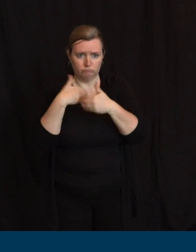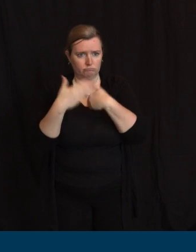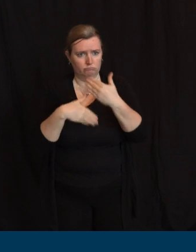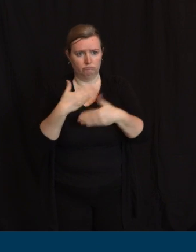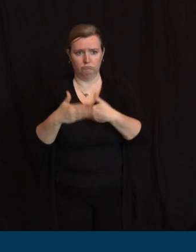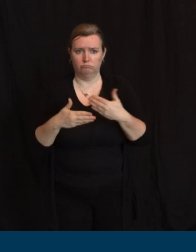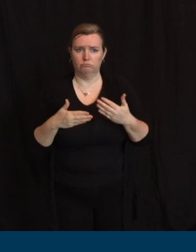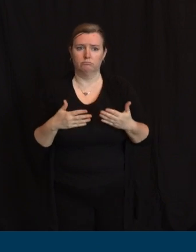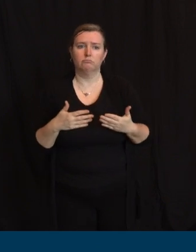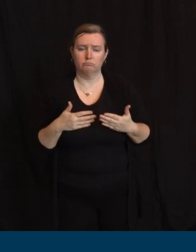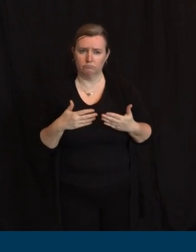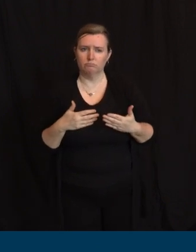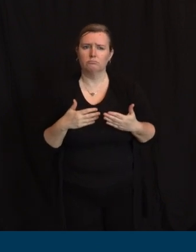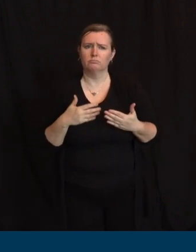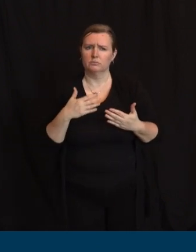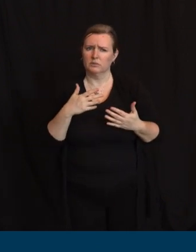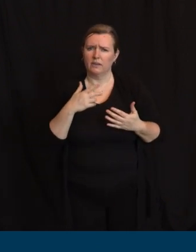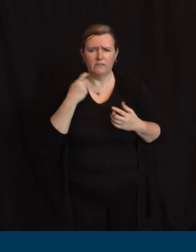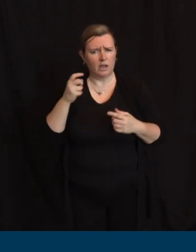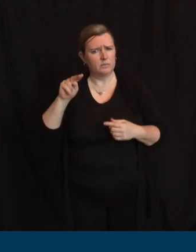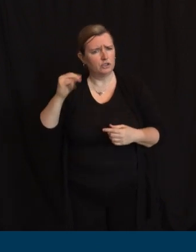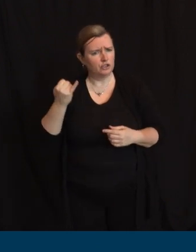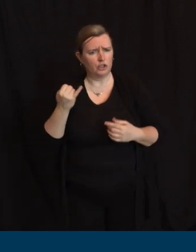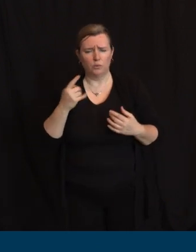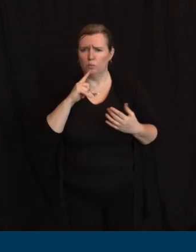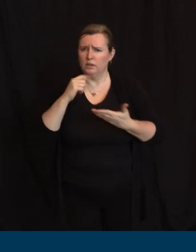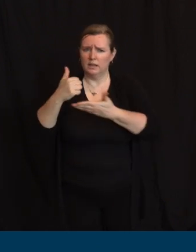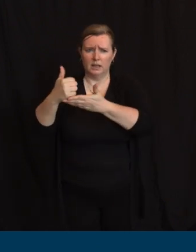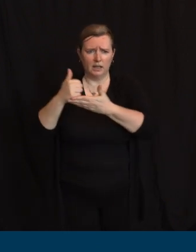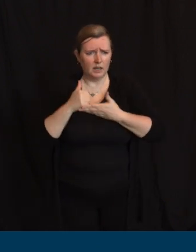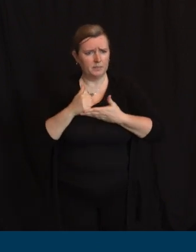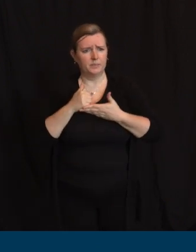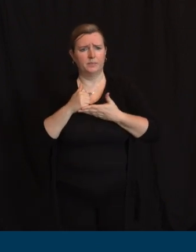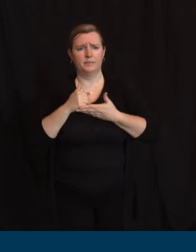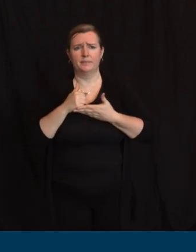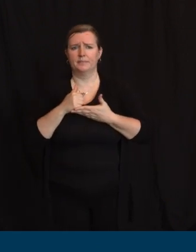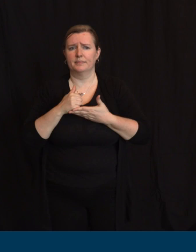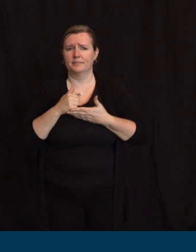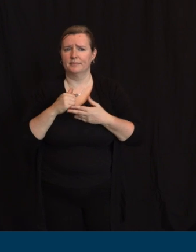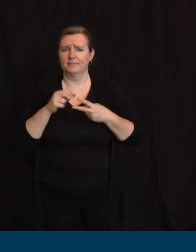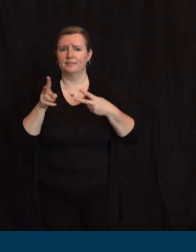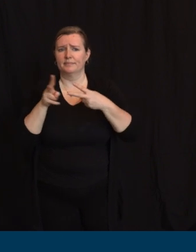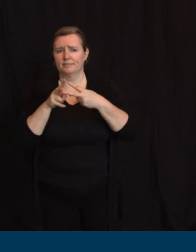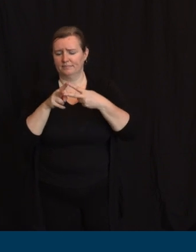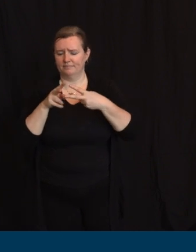Jerseyans standing up on our regard than Rich Besser and Jay Johnson. So again, I thank them.